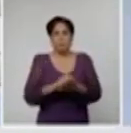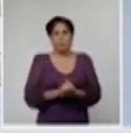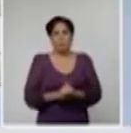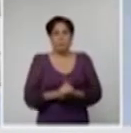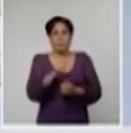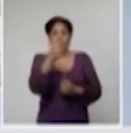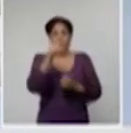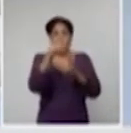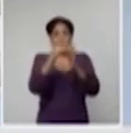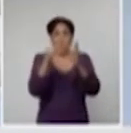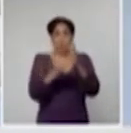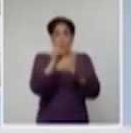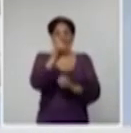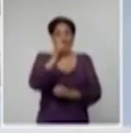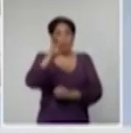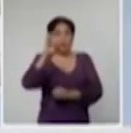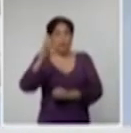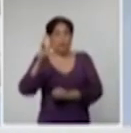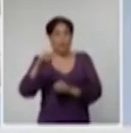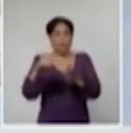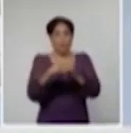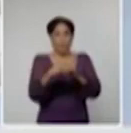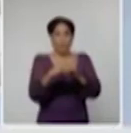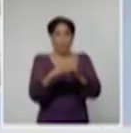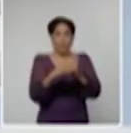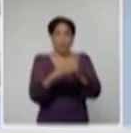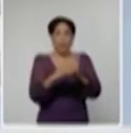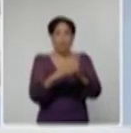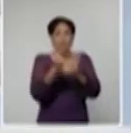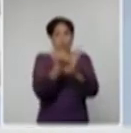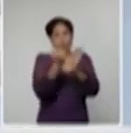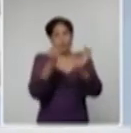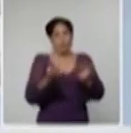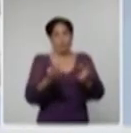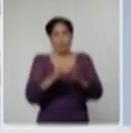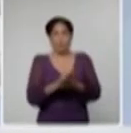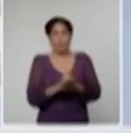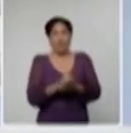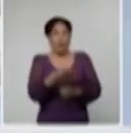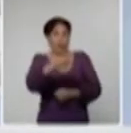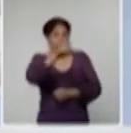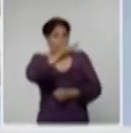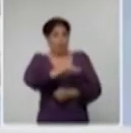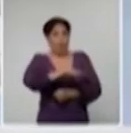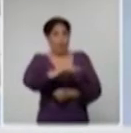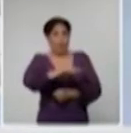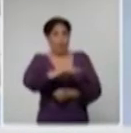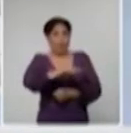160,247 cases were confirmed in the world, and that leads to